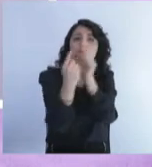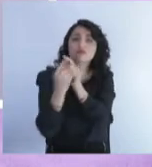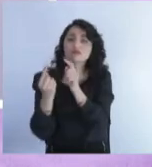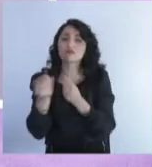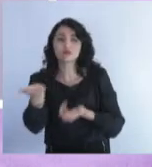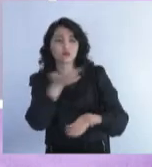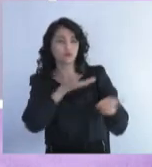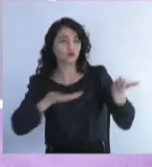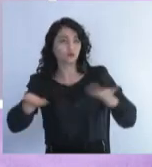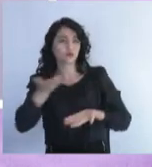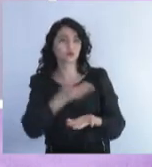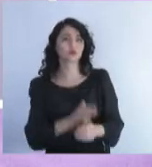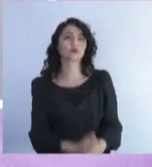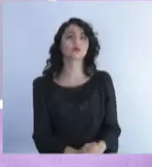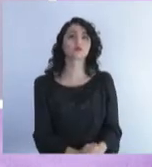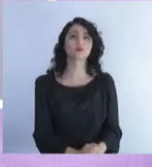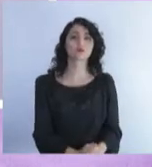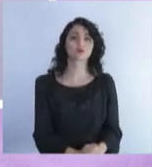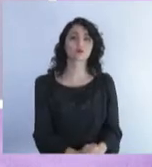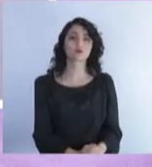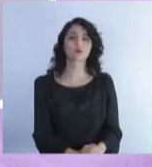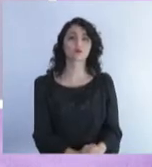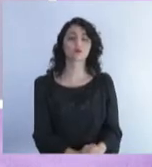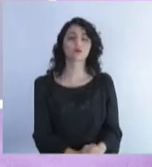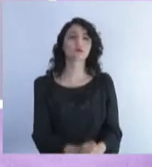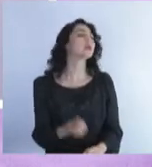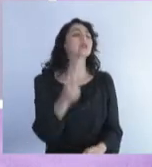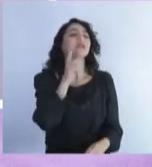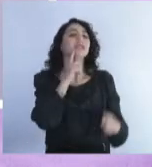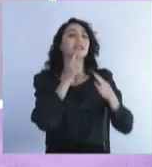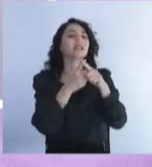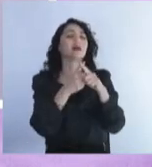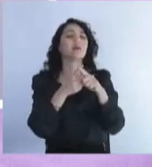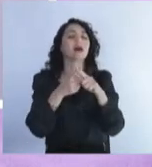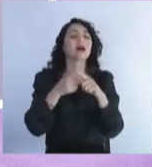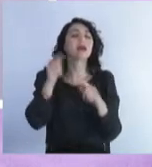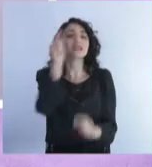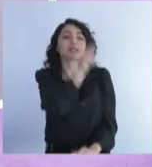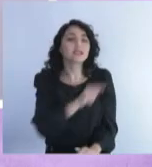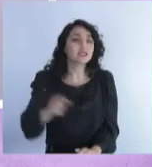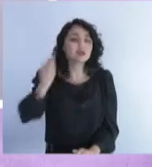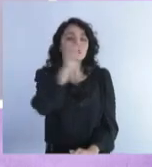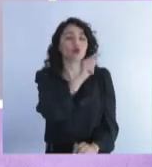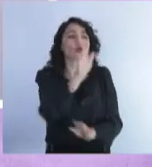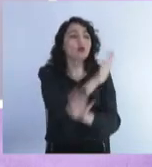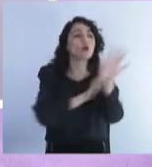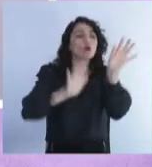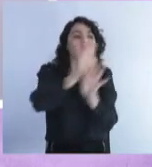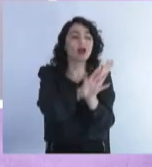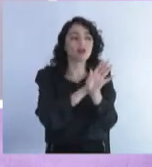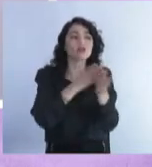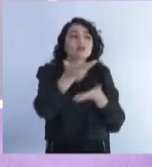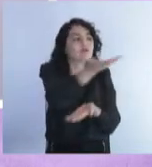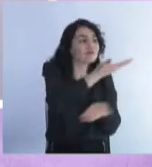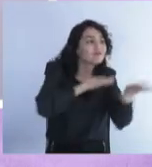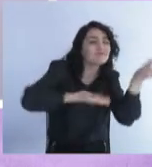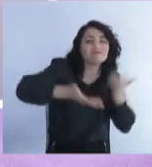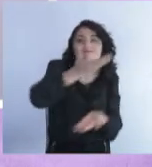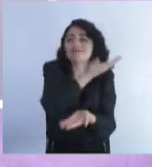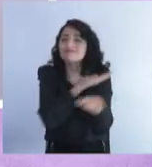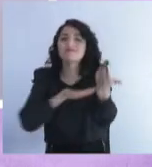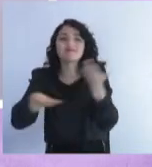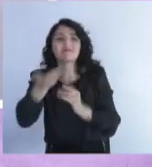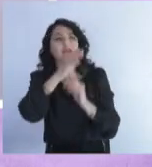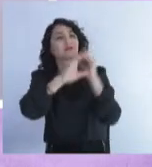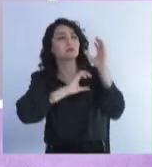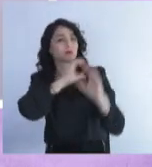well-being. And the exercise is very simple. It's called the circle of caring. And you start